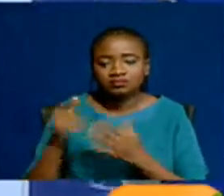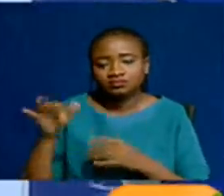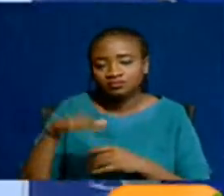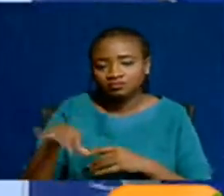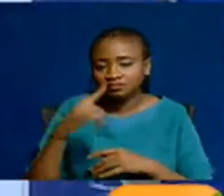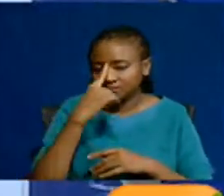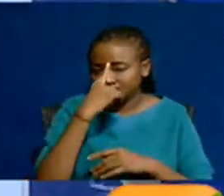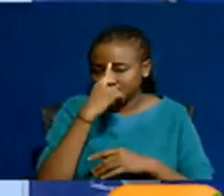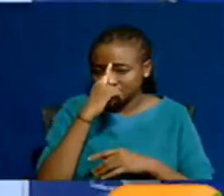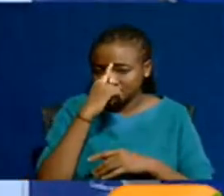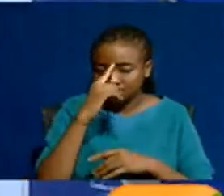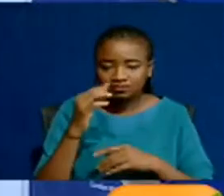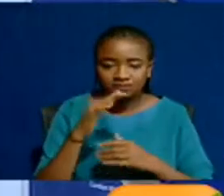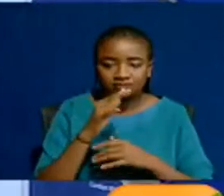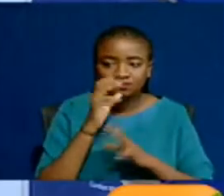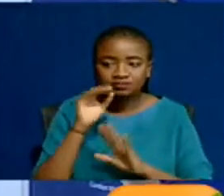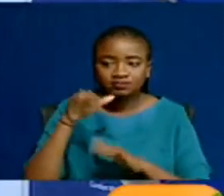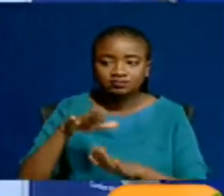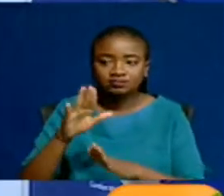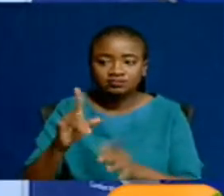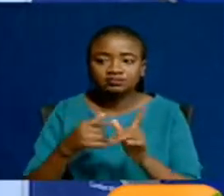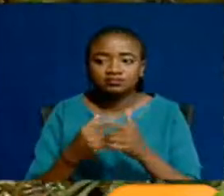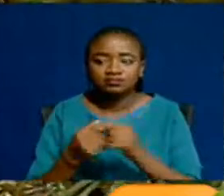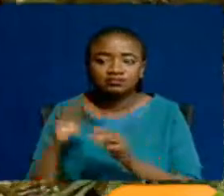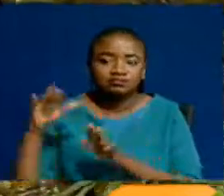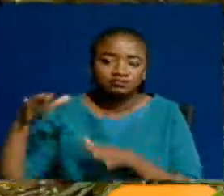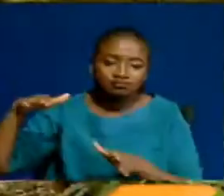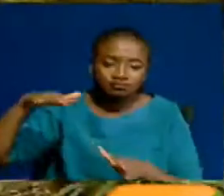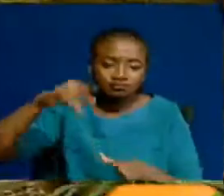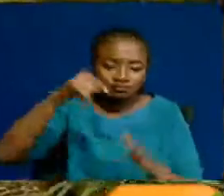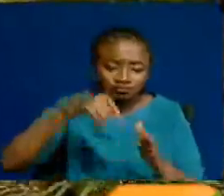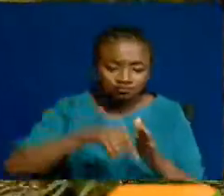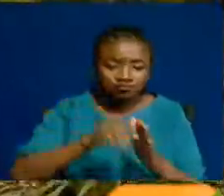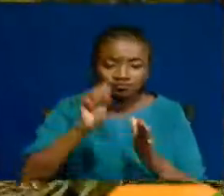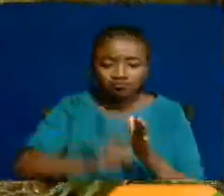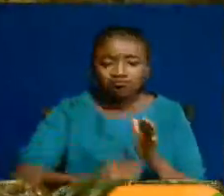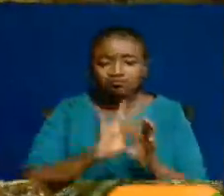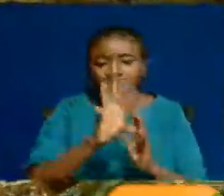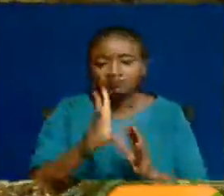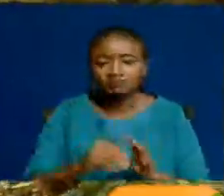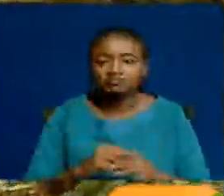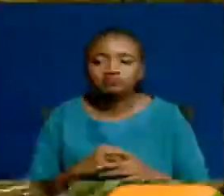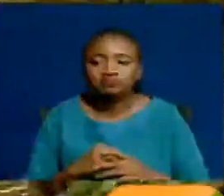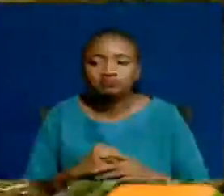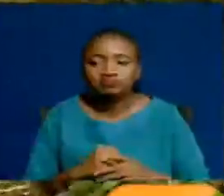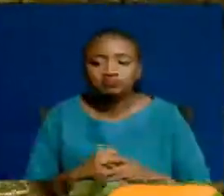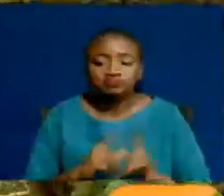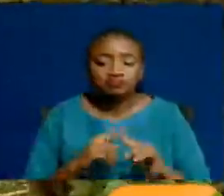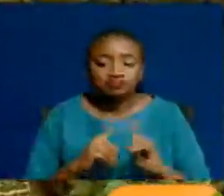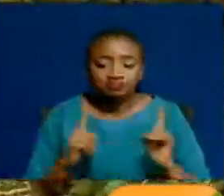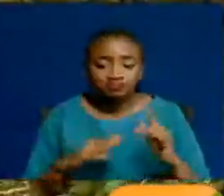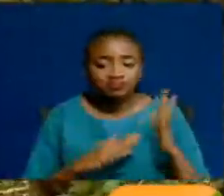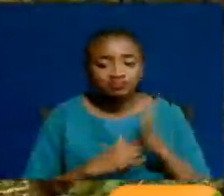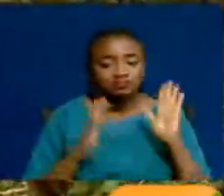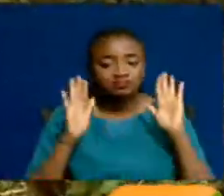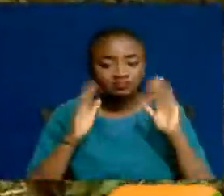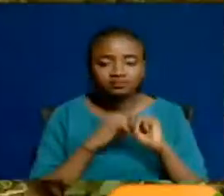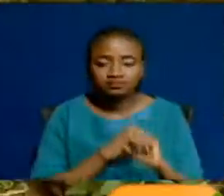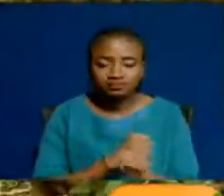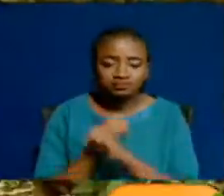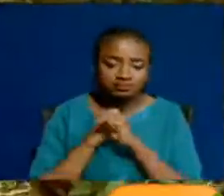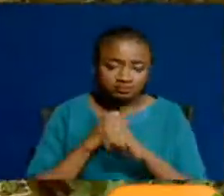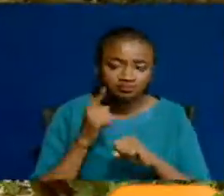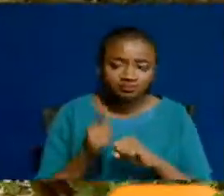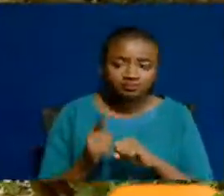Ocean flyway, and then they go down and fly to South Africa. So conservation remains key to preserving these natural wonders and